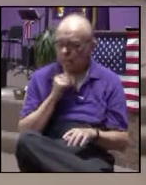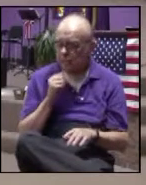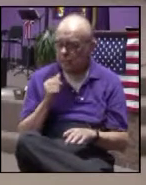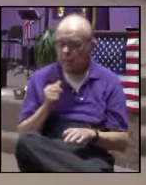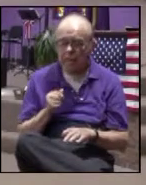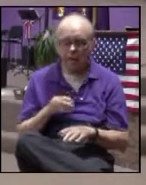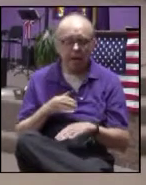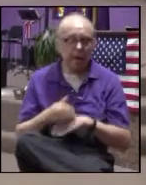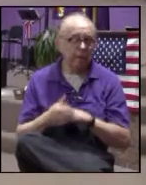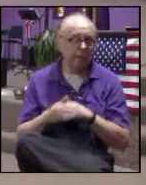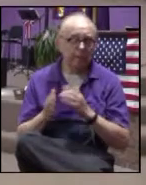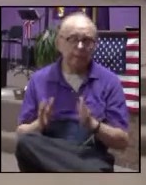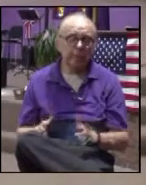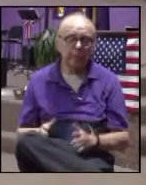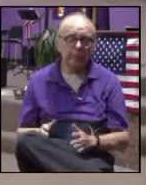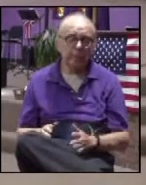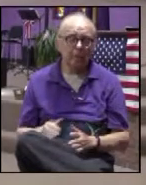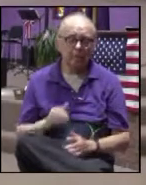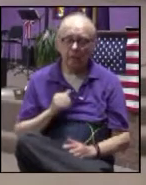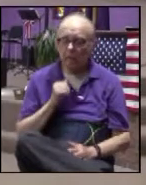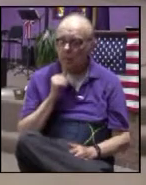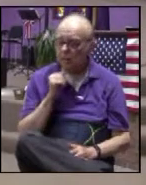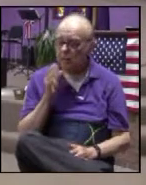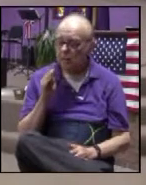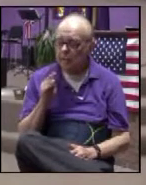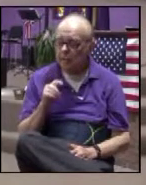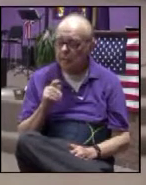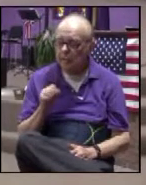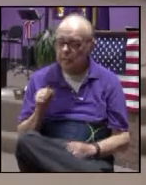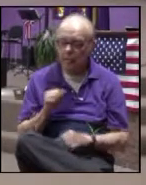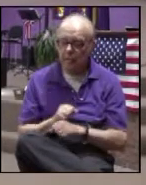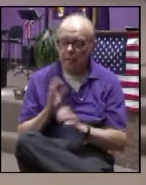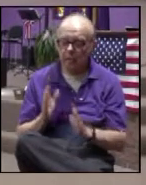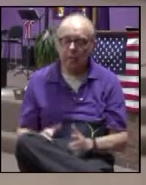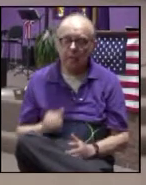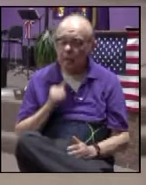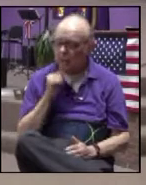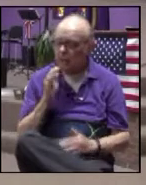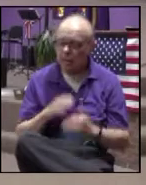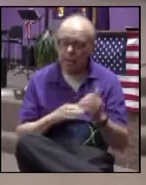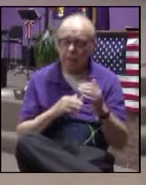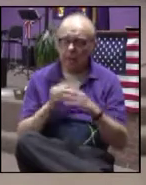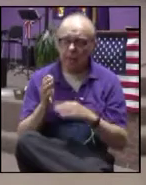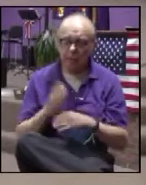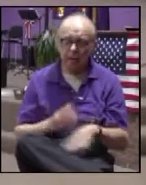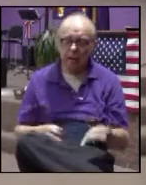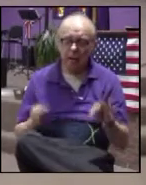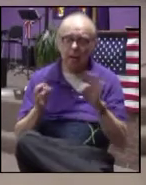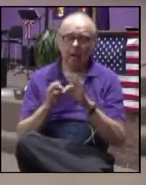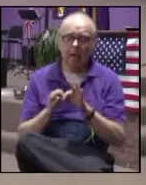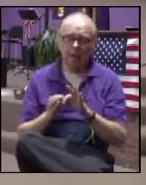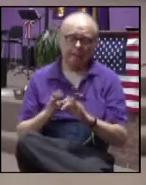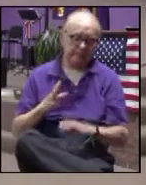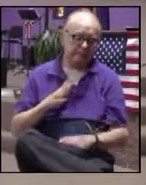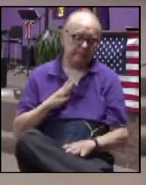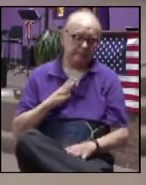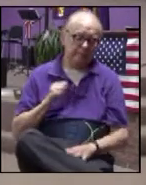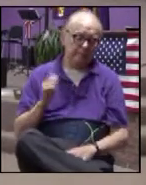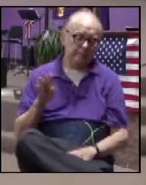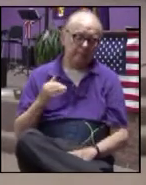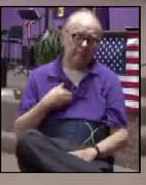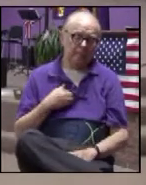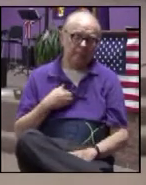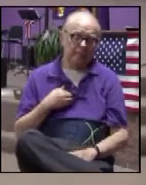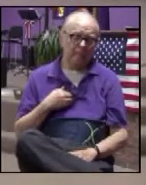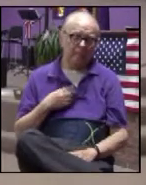carpenter, not a metal worker, not a builder. The most prestigious job that you could have